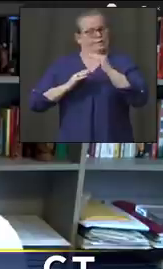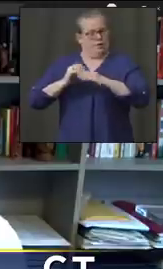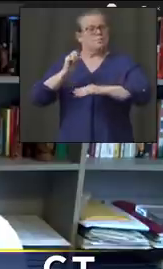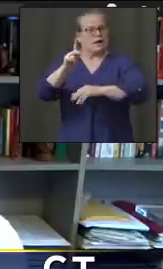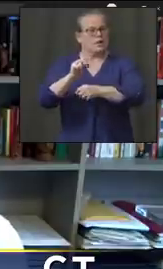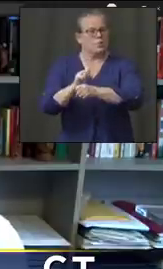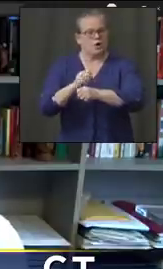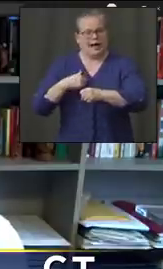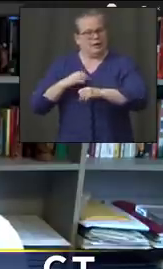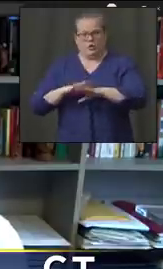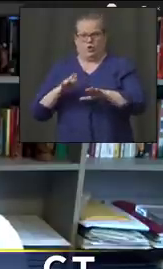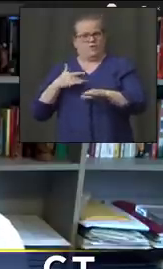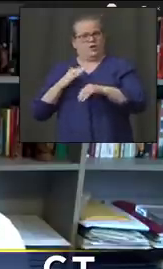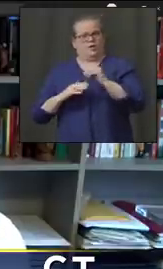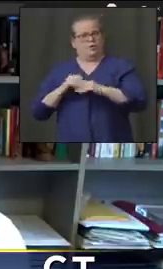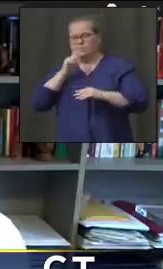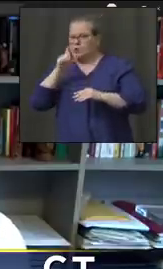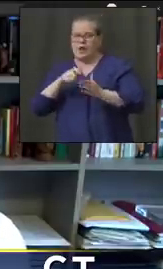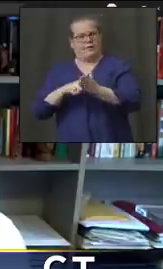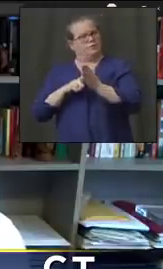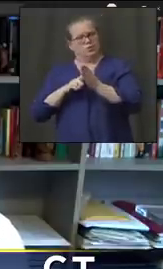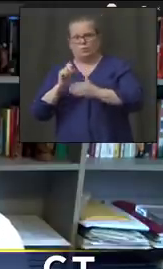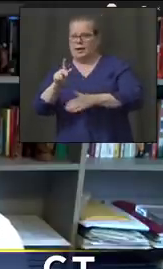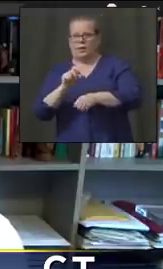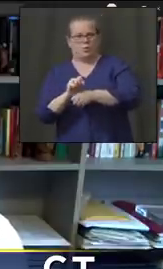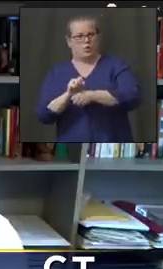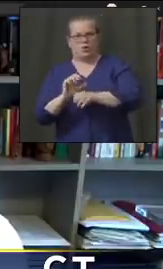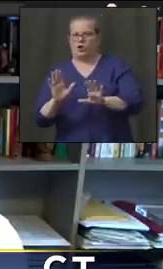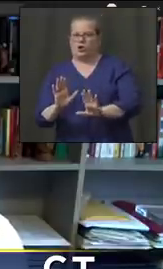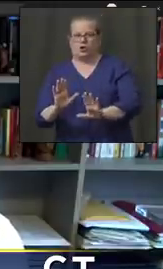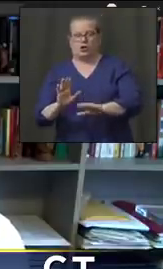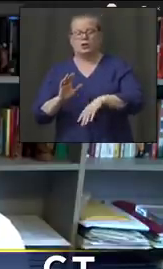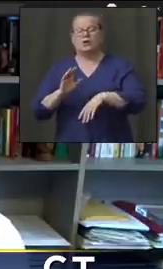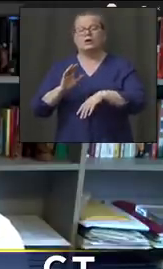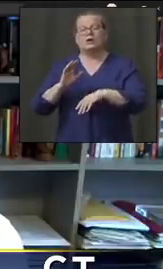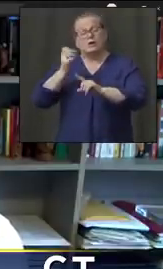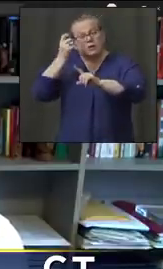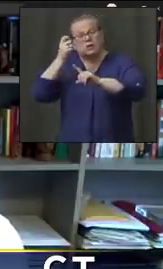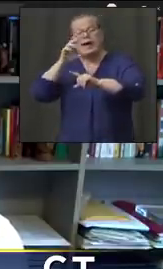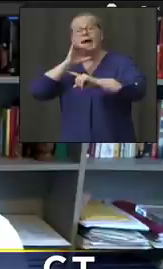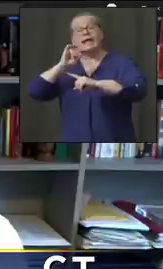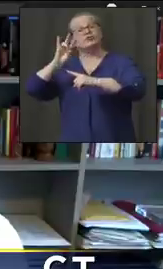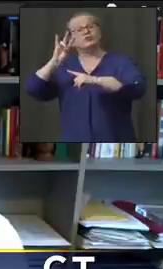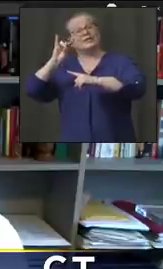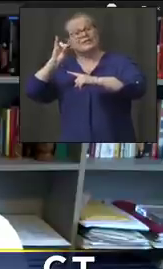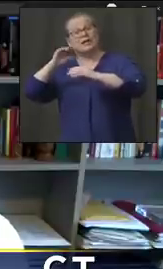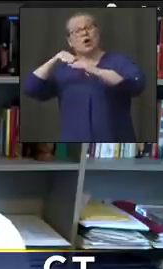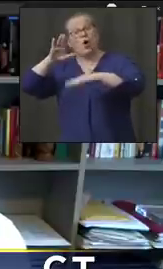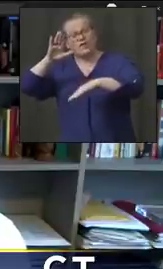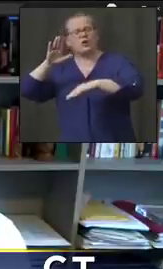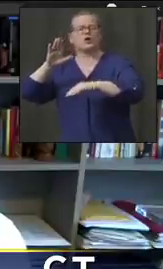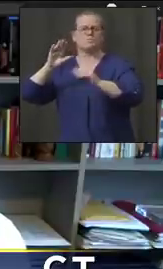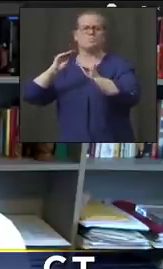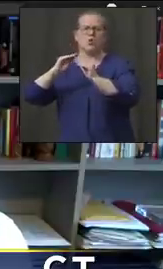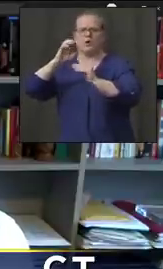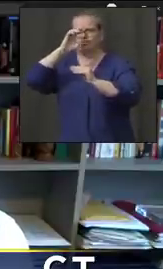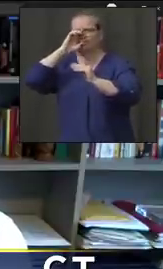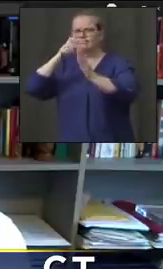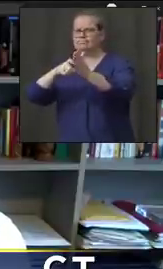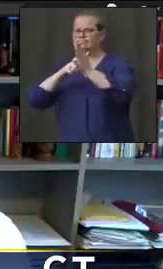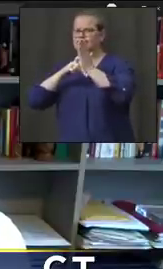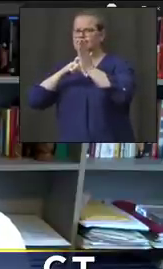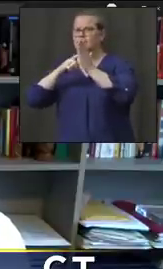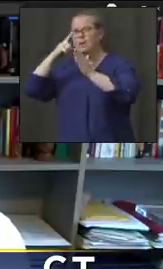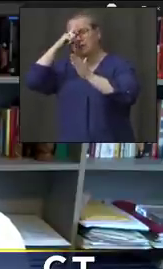overall harm in the population. In terms of, just to reinforce from the public health side, the